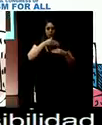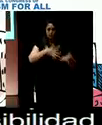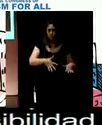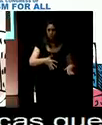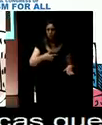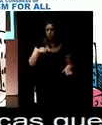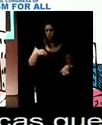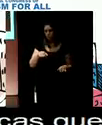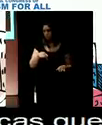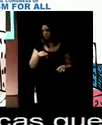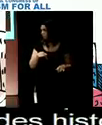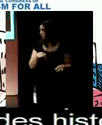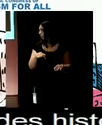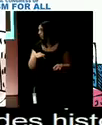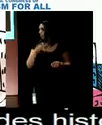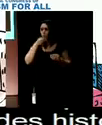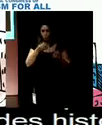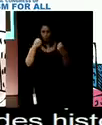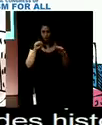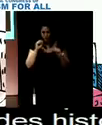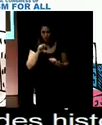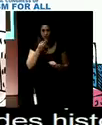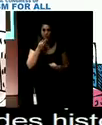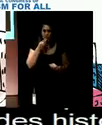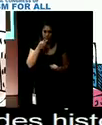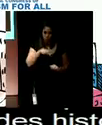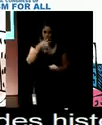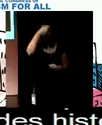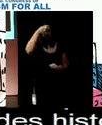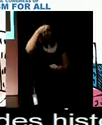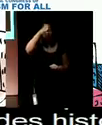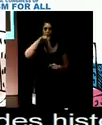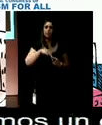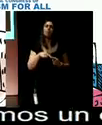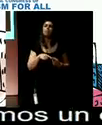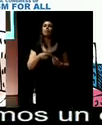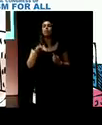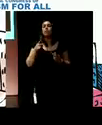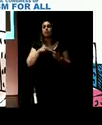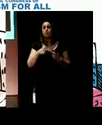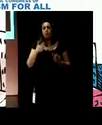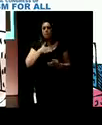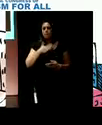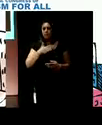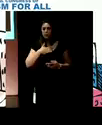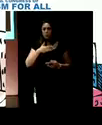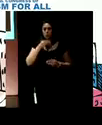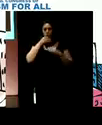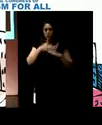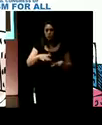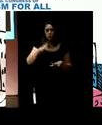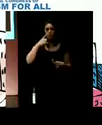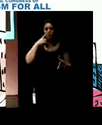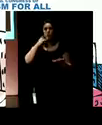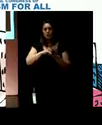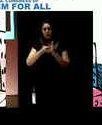historical cities sector. We include an example of good practices in Avila, the architectural